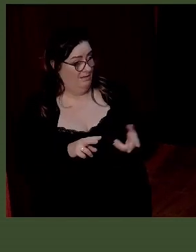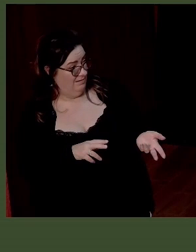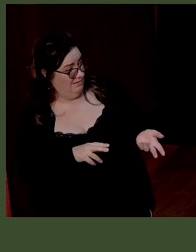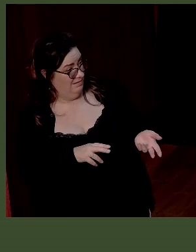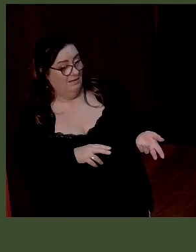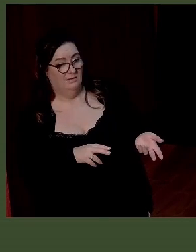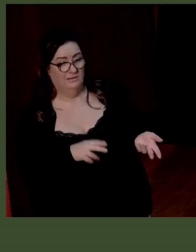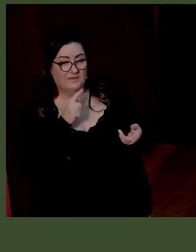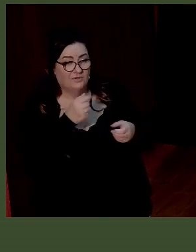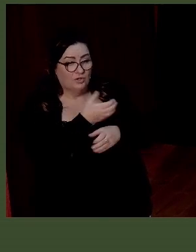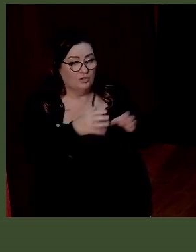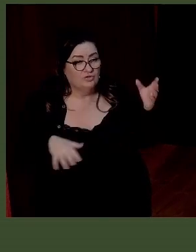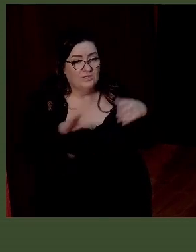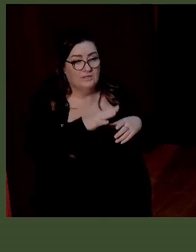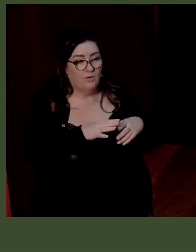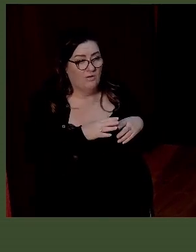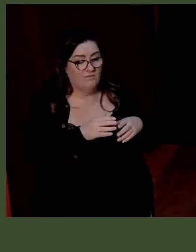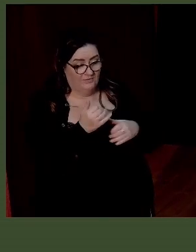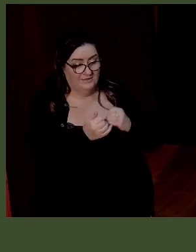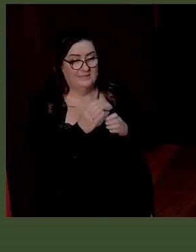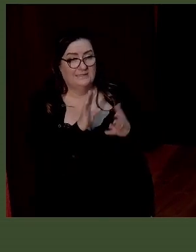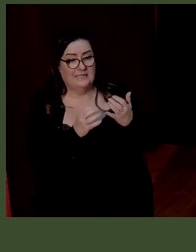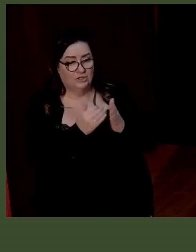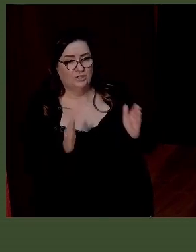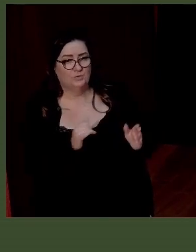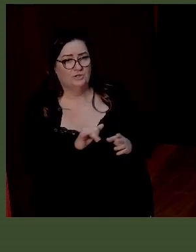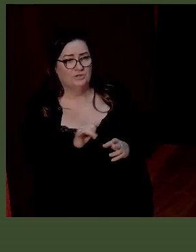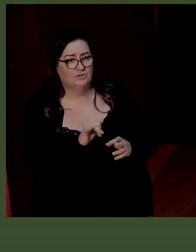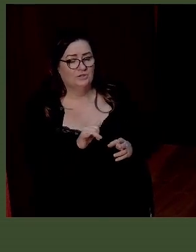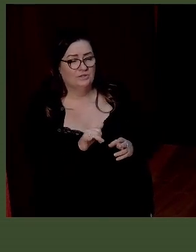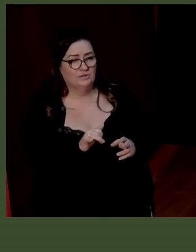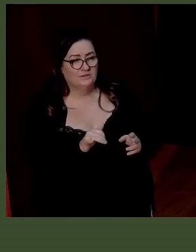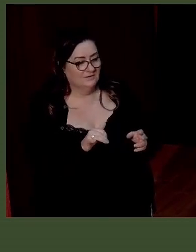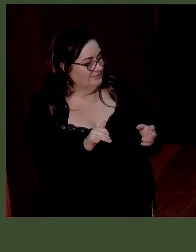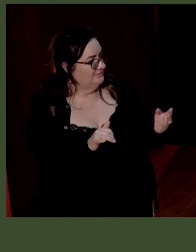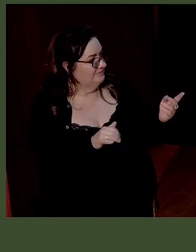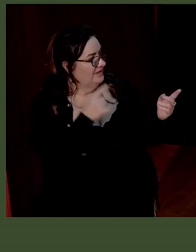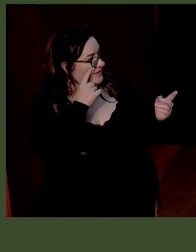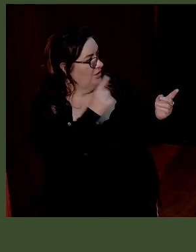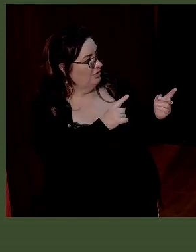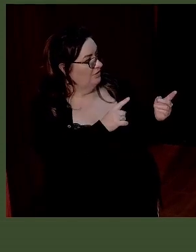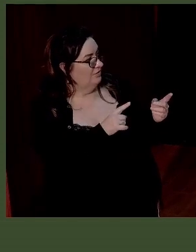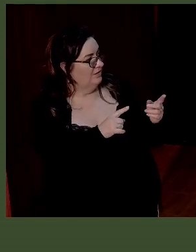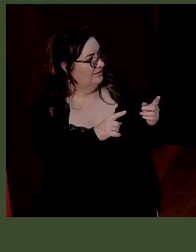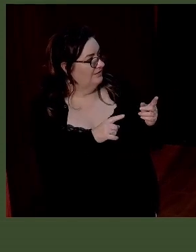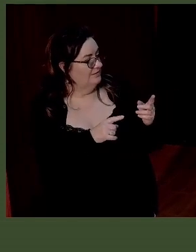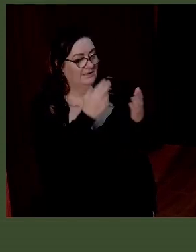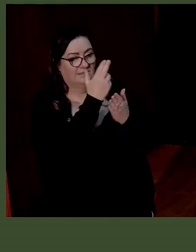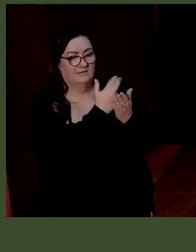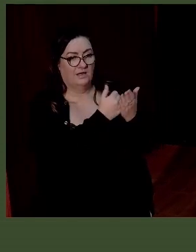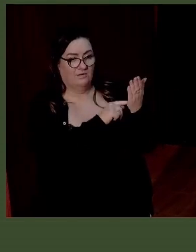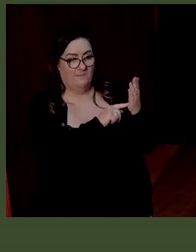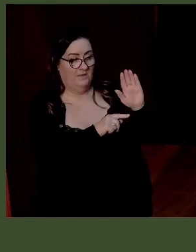are you talking for the country or are you talking for the decade? I mean, if you look at the right-hand, the diagram